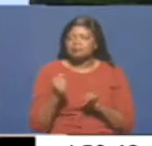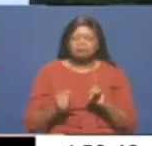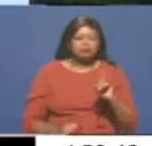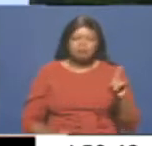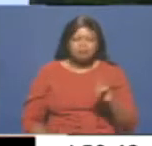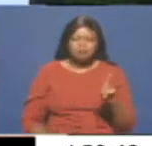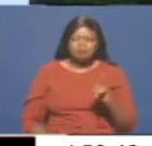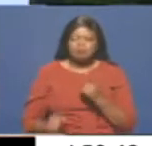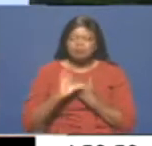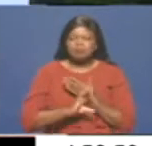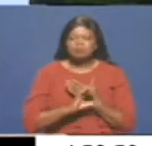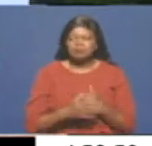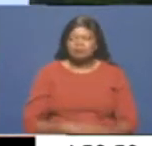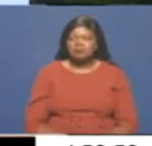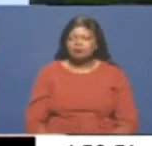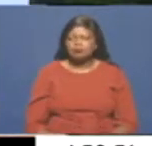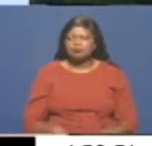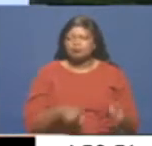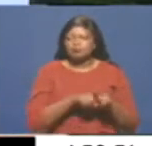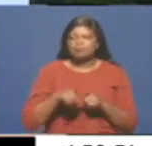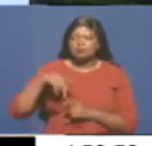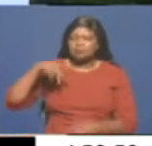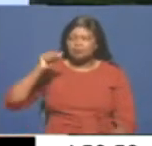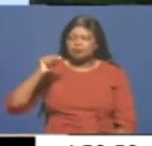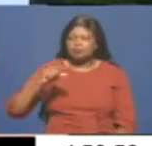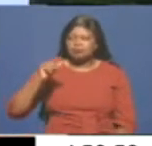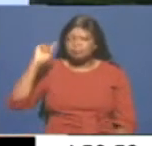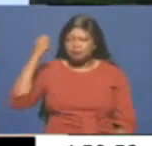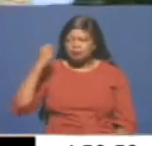country. As PAG Kenya Church, we